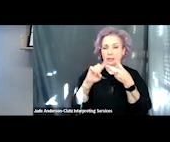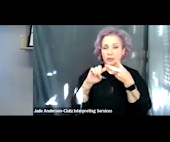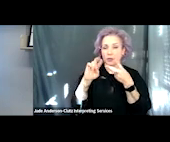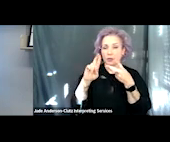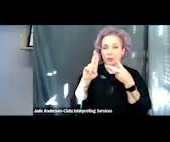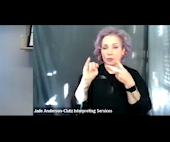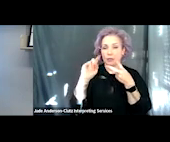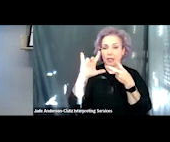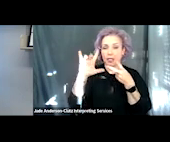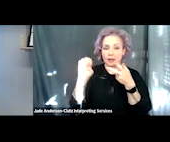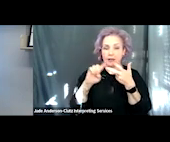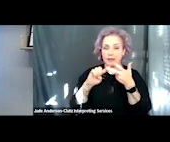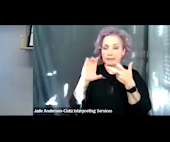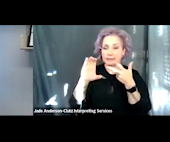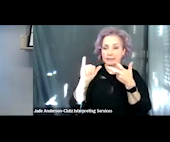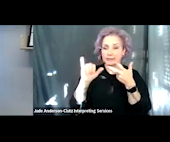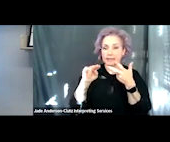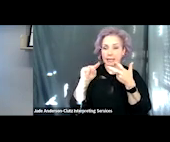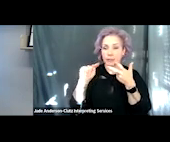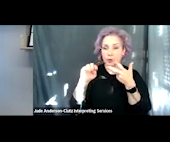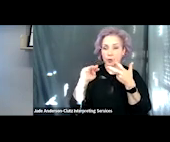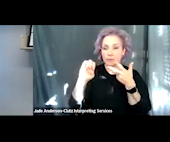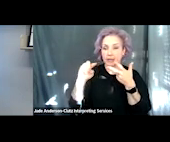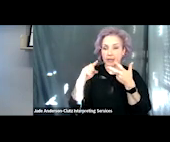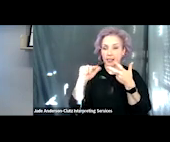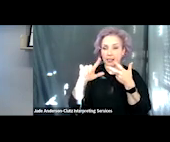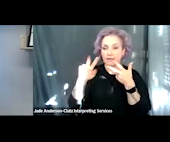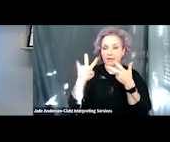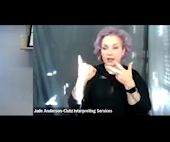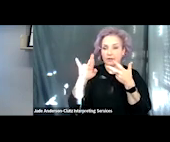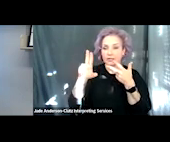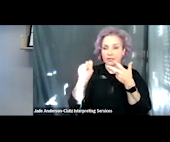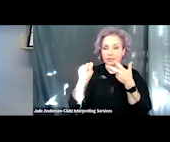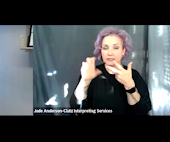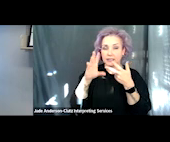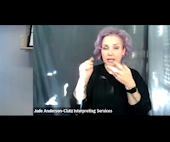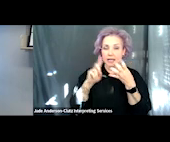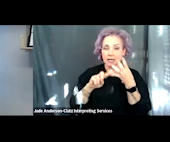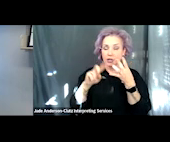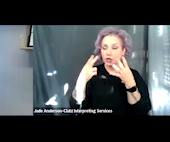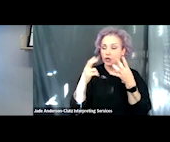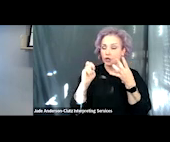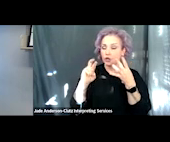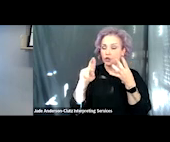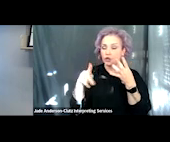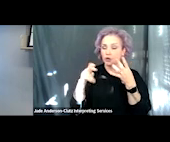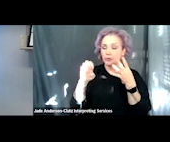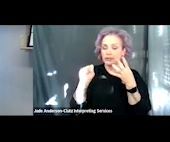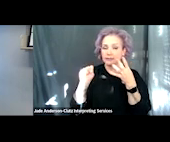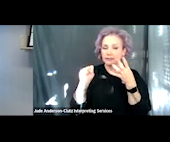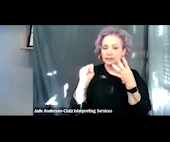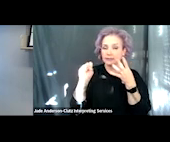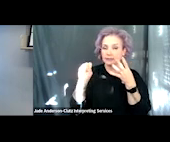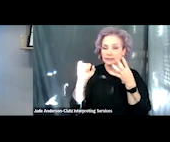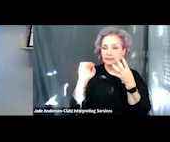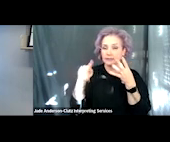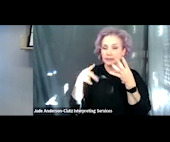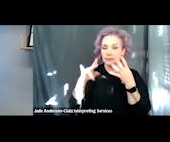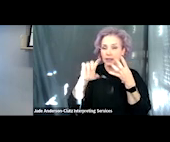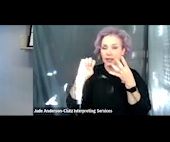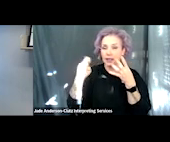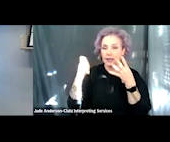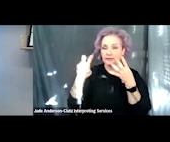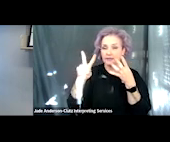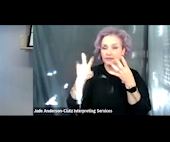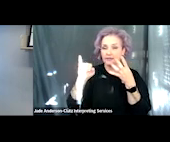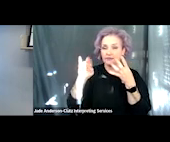simplex virus. And really, to summarize this, I actually got this figure from a paper here, a really excellent review article, to